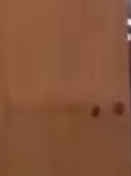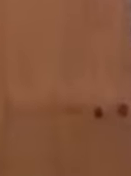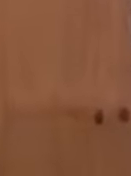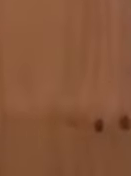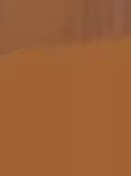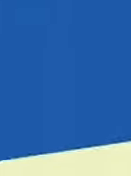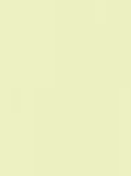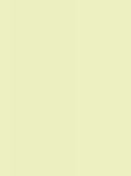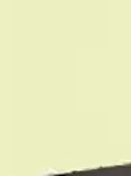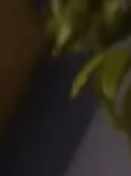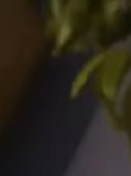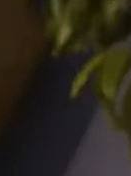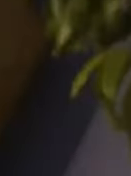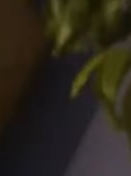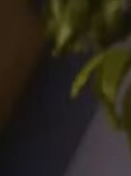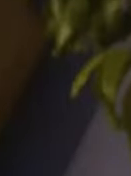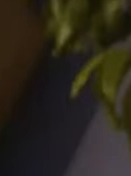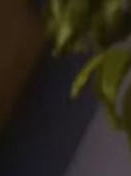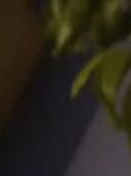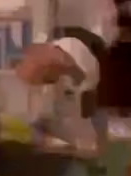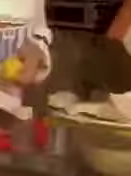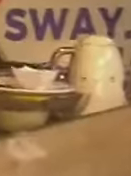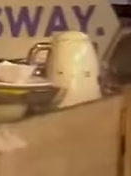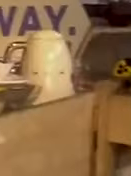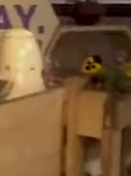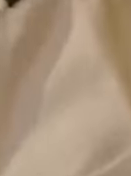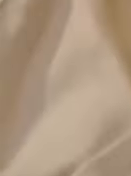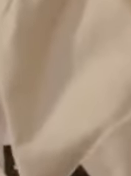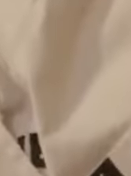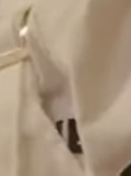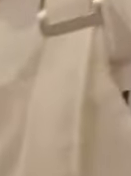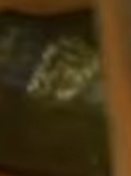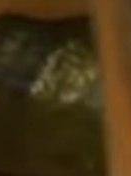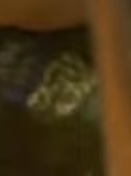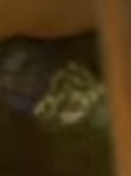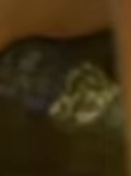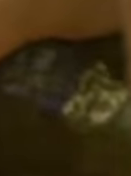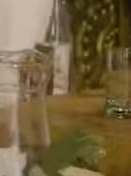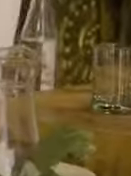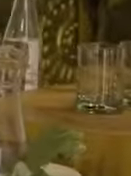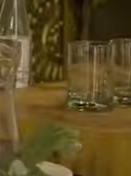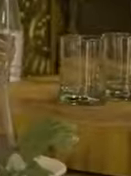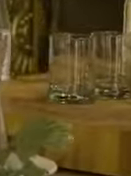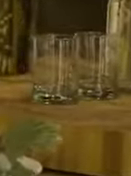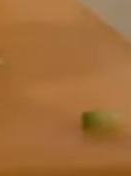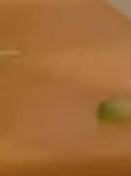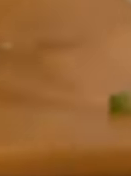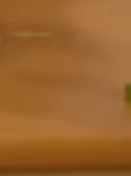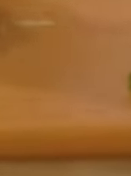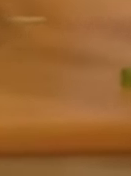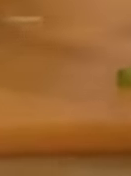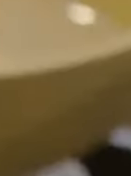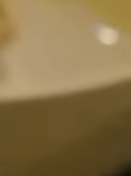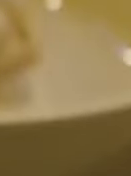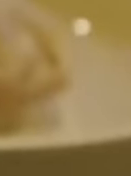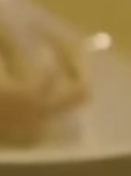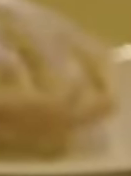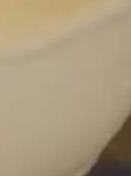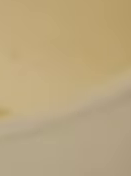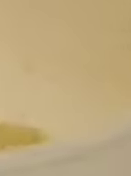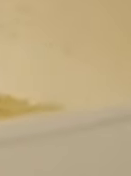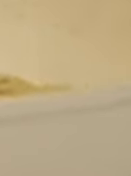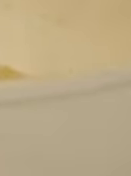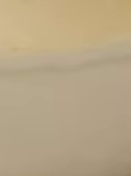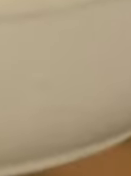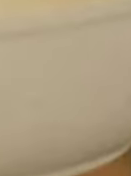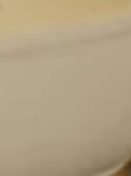Africans. I just won the junior chef competition. I was very excited because cooking was one of the most favorite